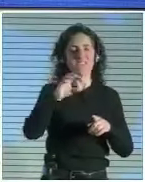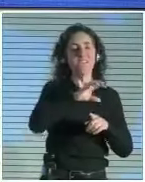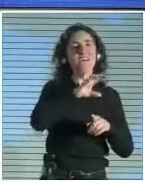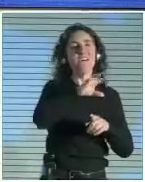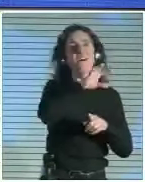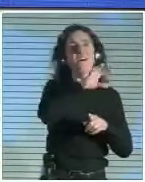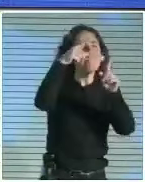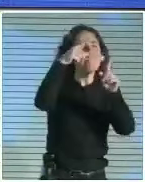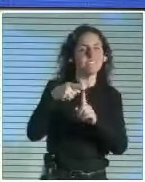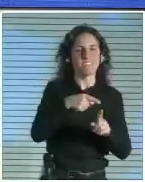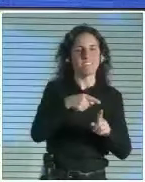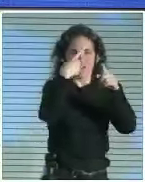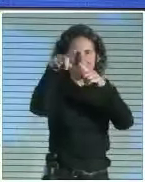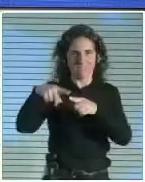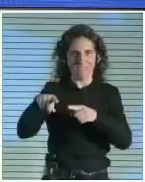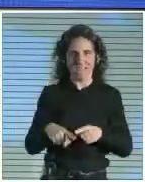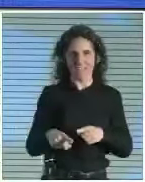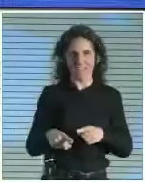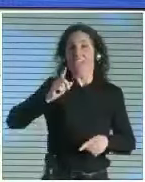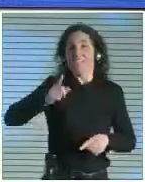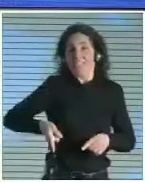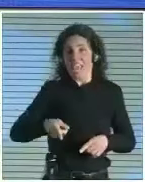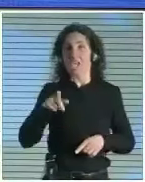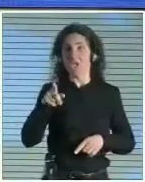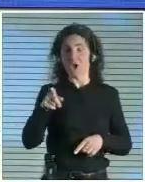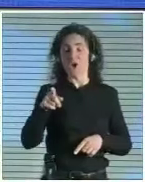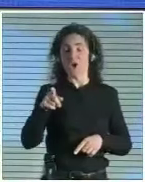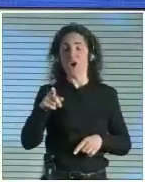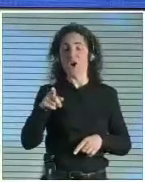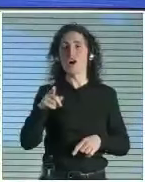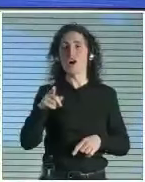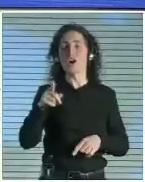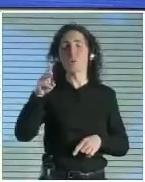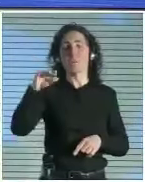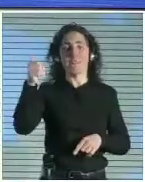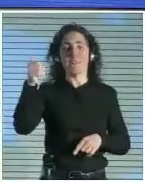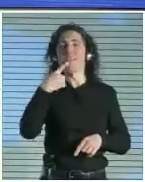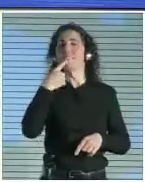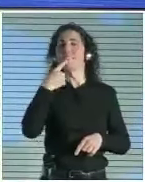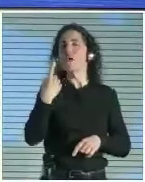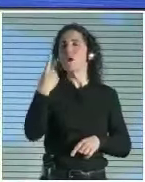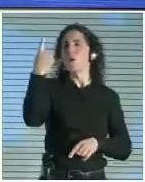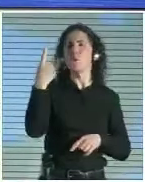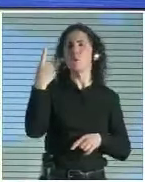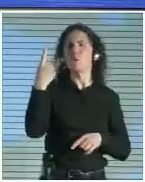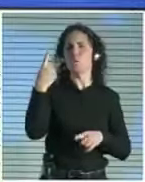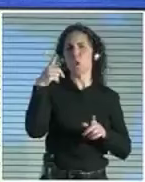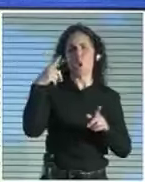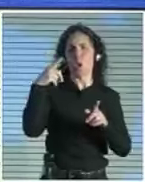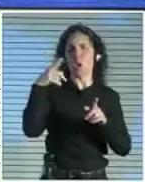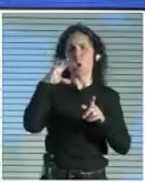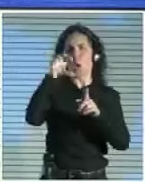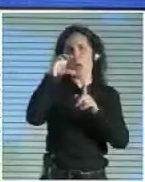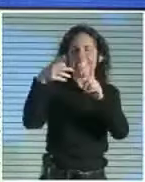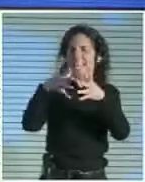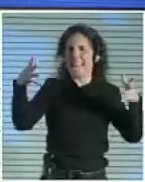the 3 biggest destinations in Austria, and I'm also the president of the Austrian tourism managers, which is the destination